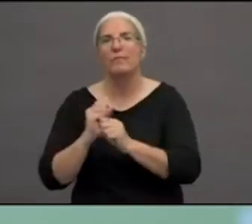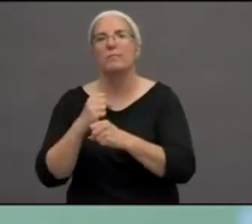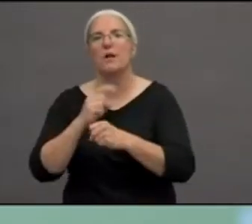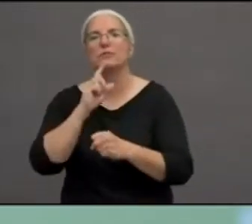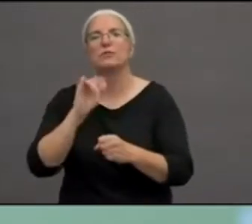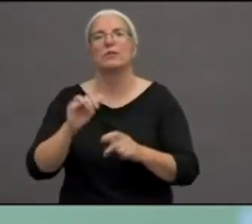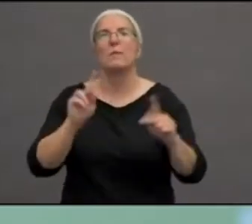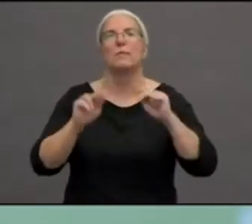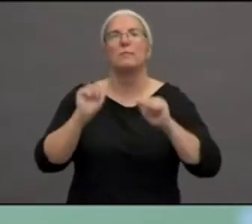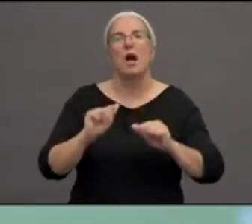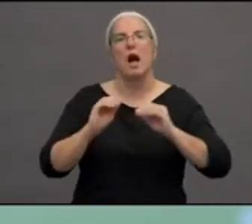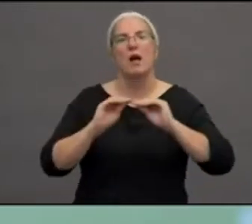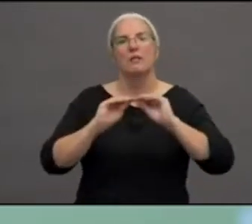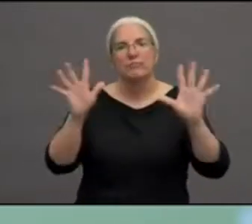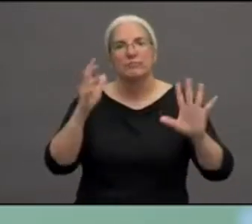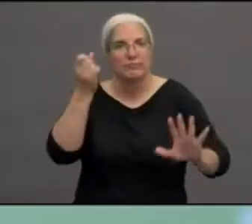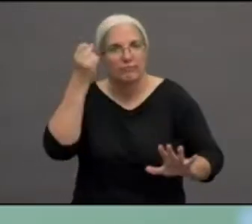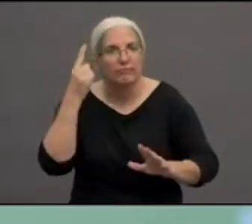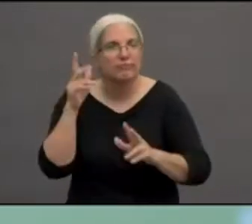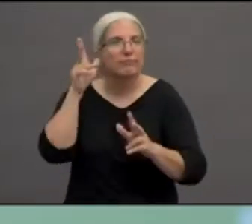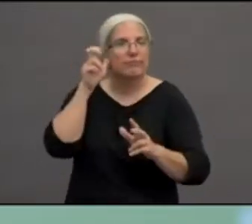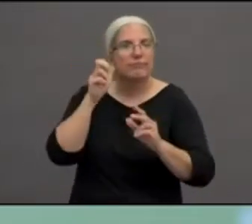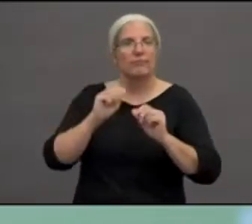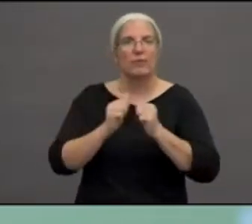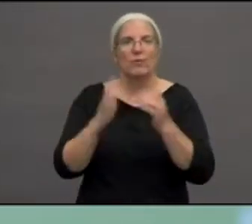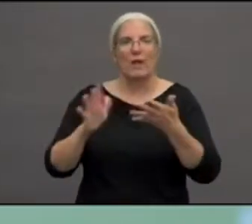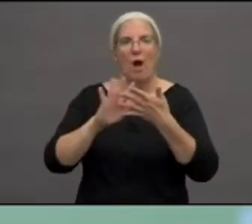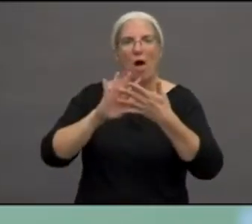and communicate the information we will be sharing today.